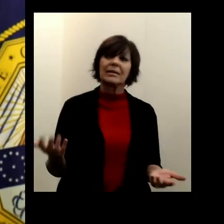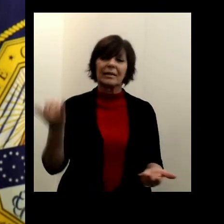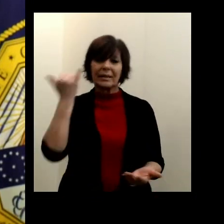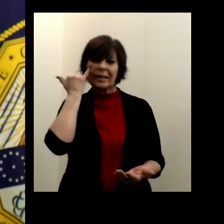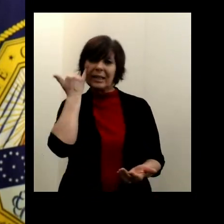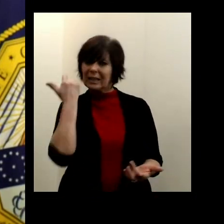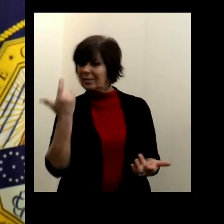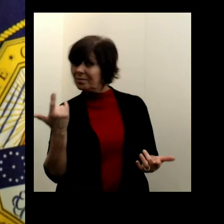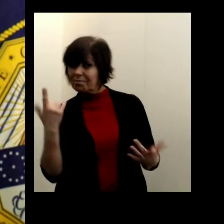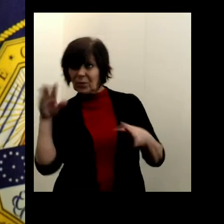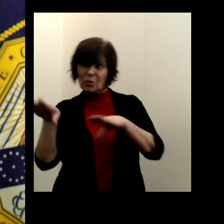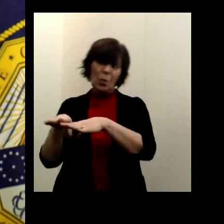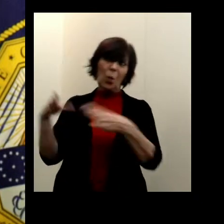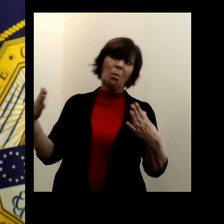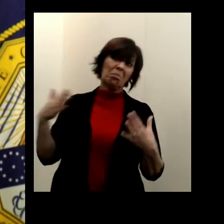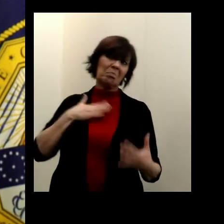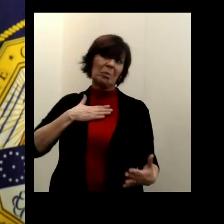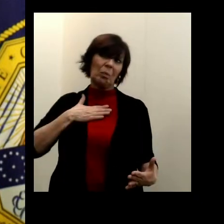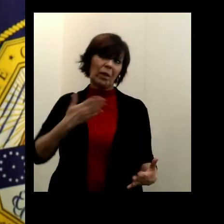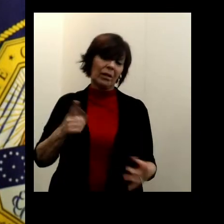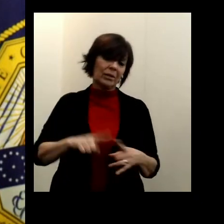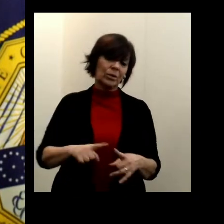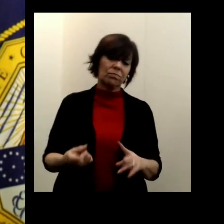any openness for them to